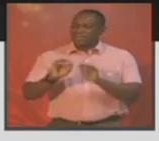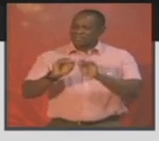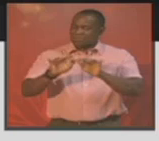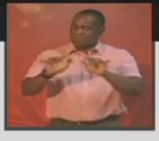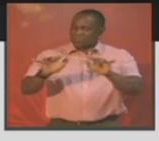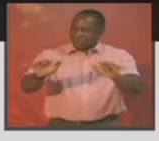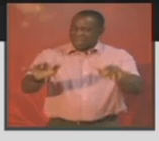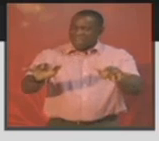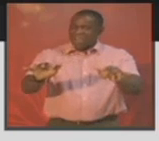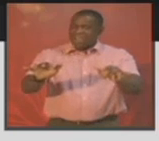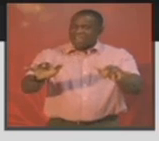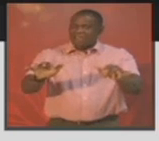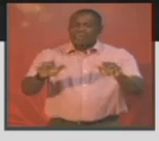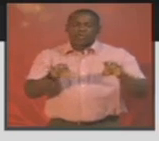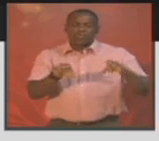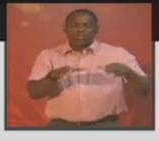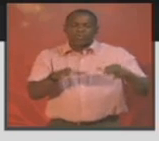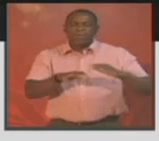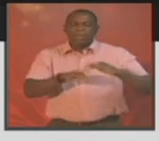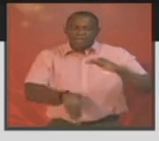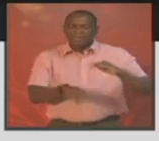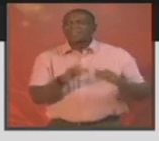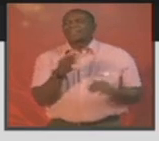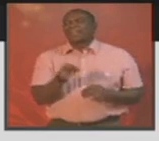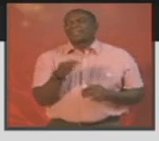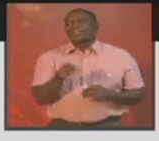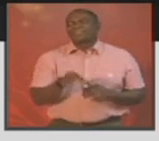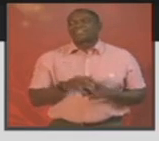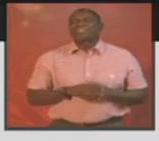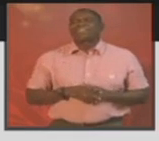under 19 age group, the school-aged age group, and we continue to pay